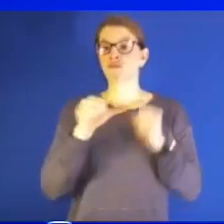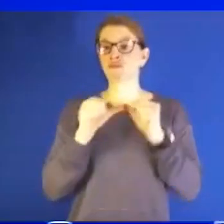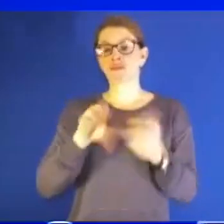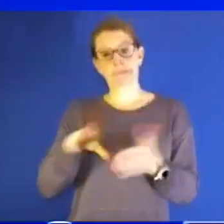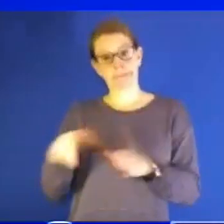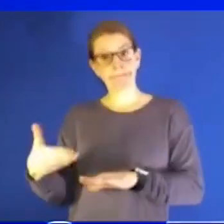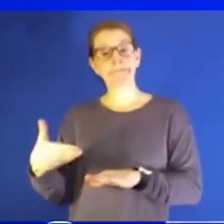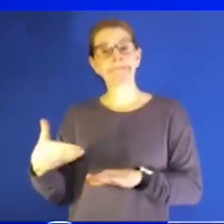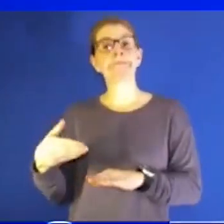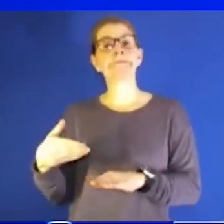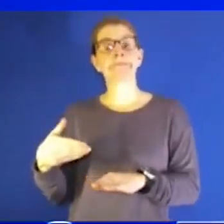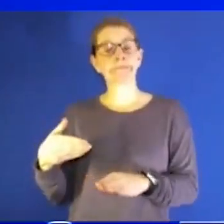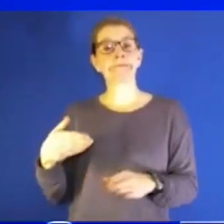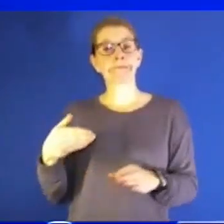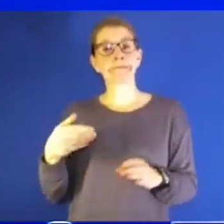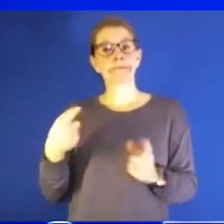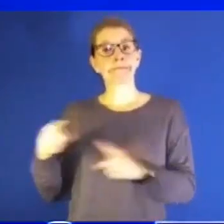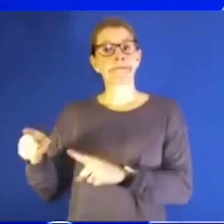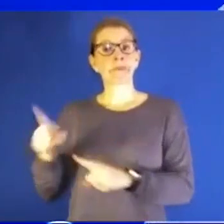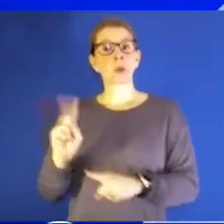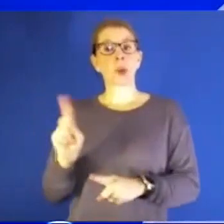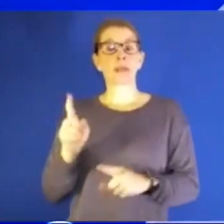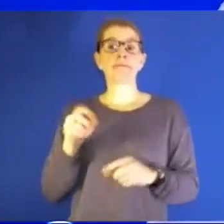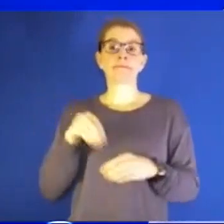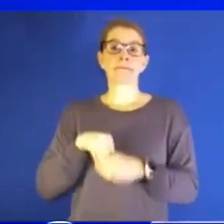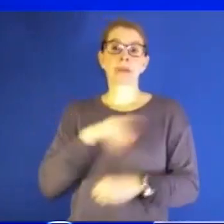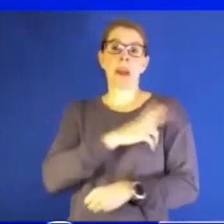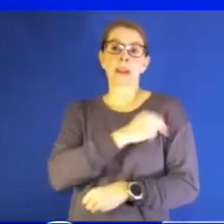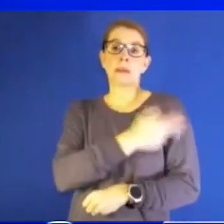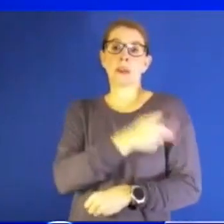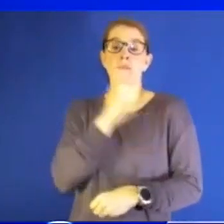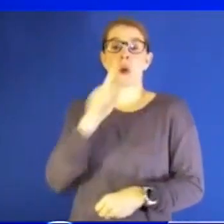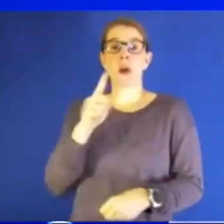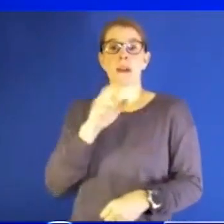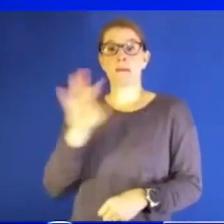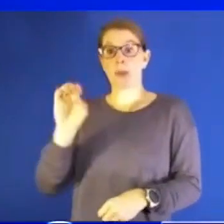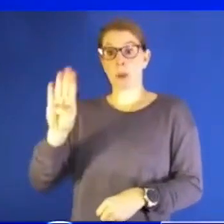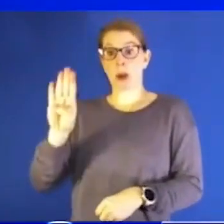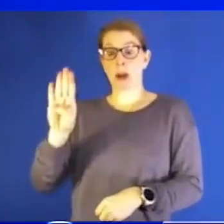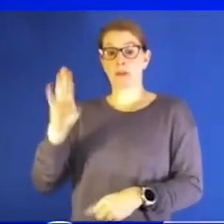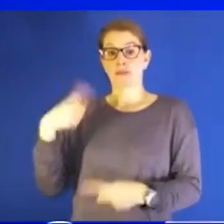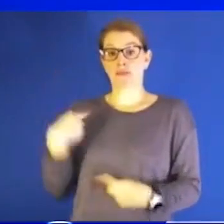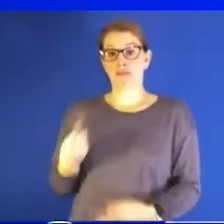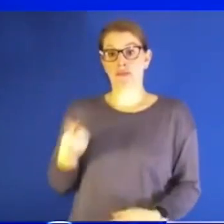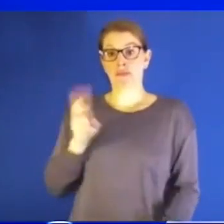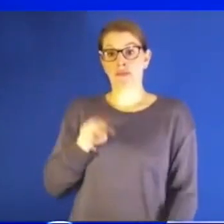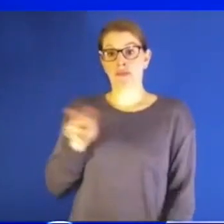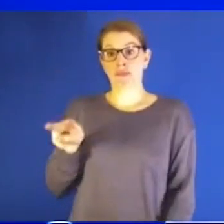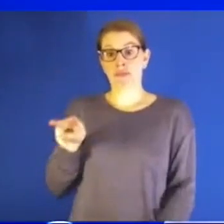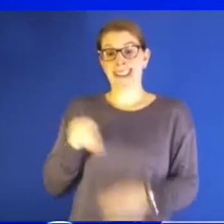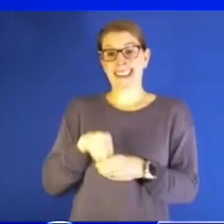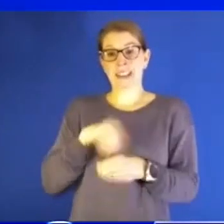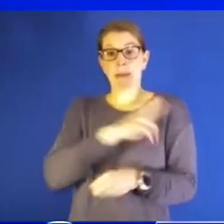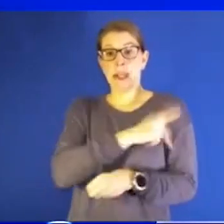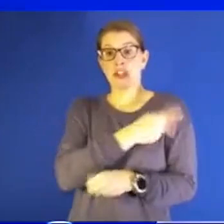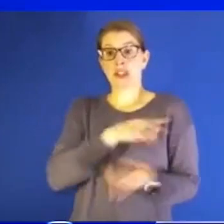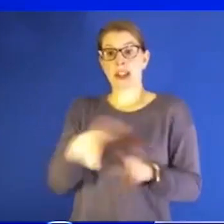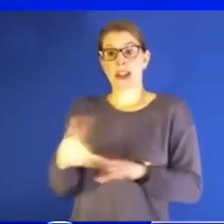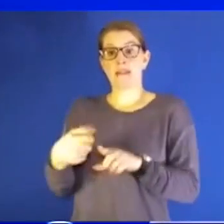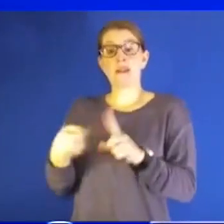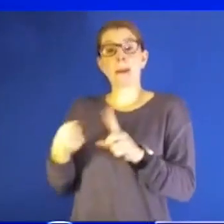though, in the hospital. So far for February, we've had 22 inpatient deaths from COVID alone.